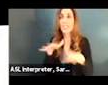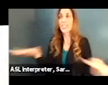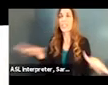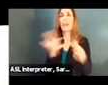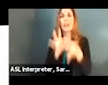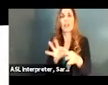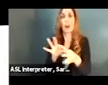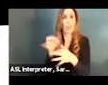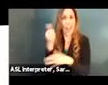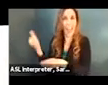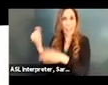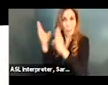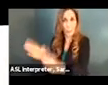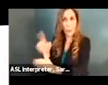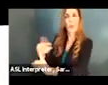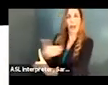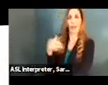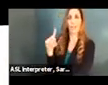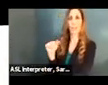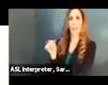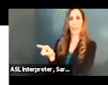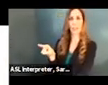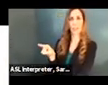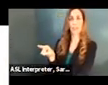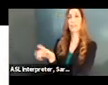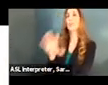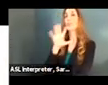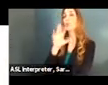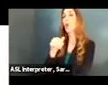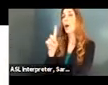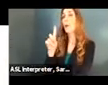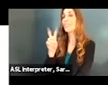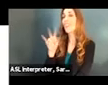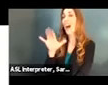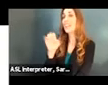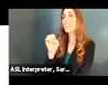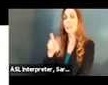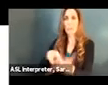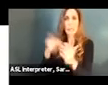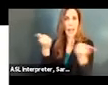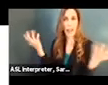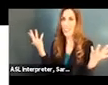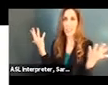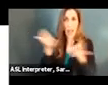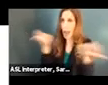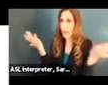with a disability. So when we talk about devices, that's anything. It is,